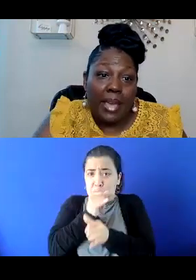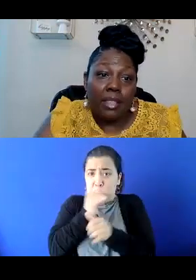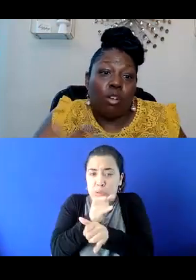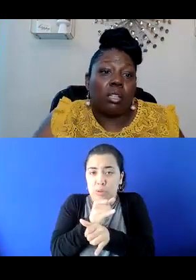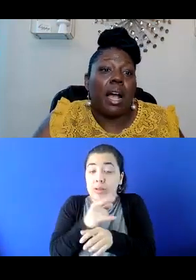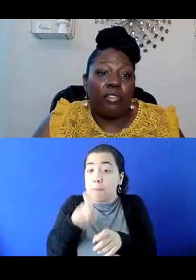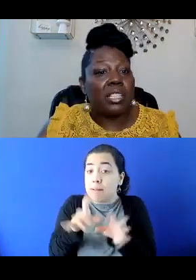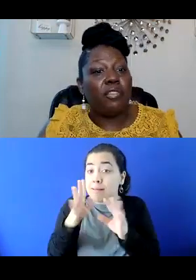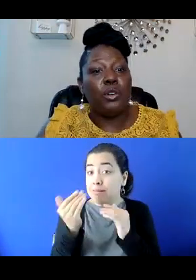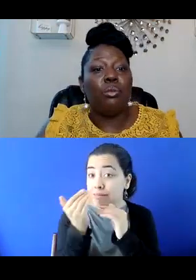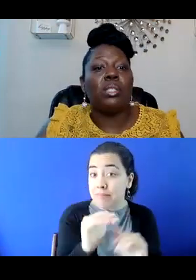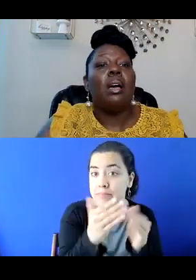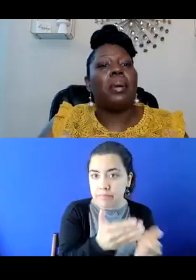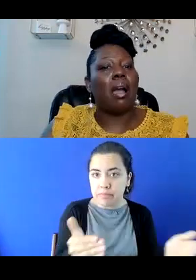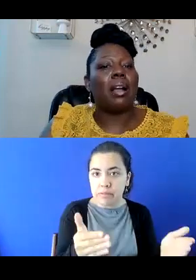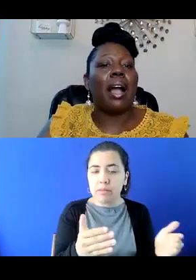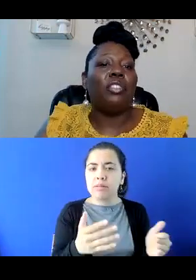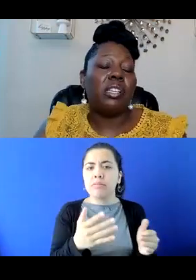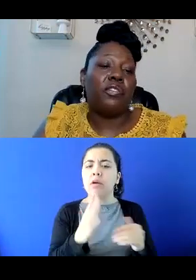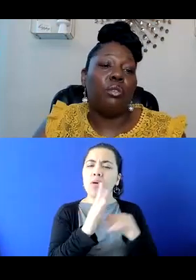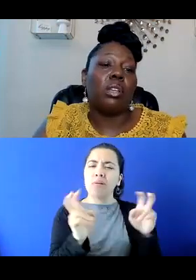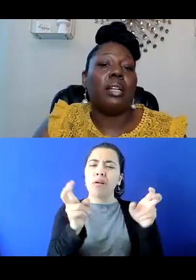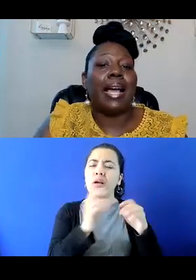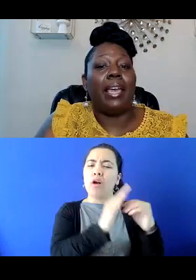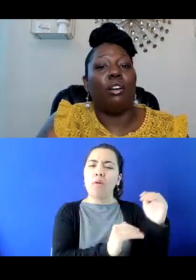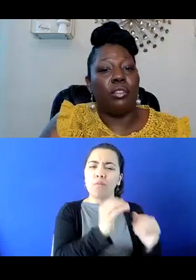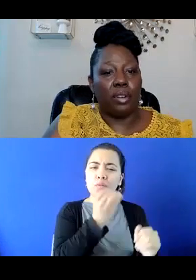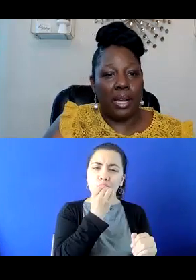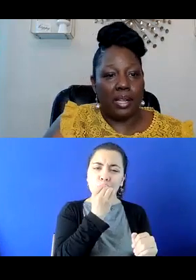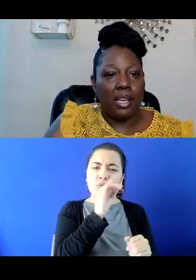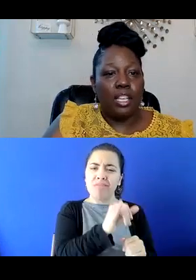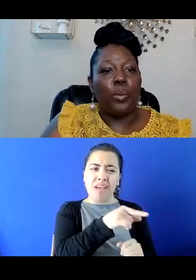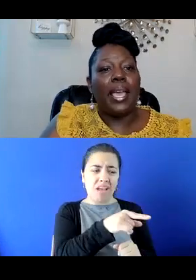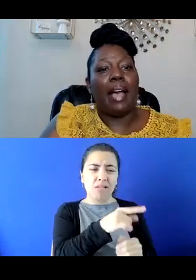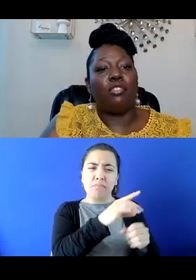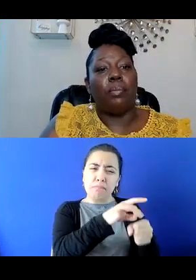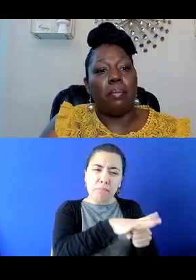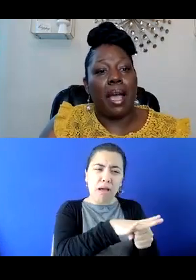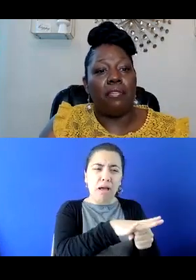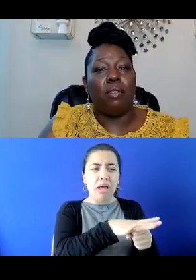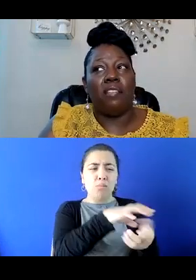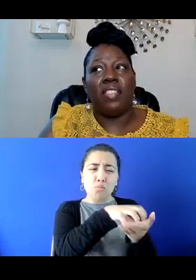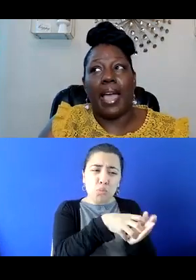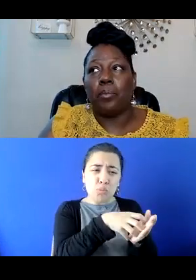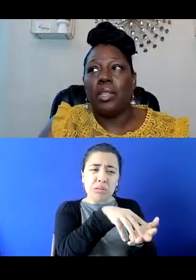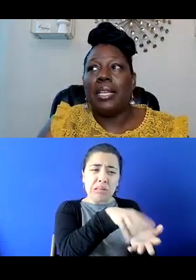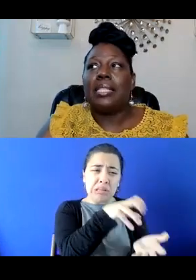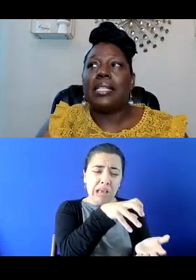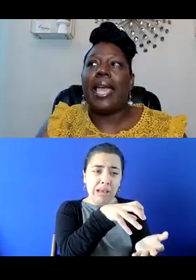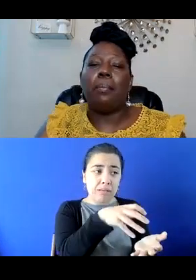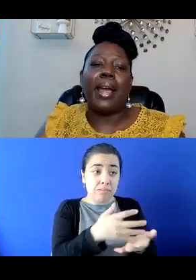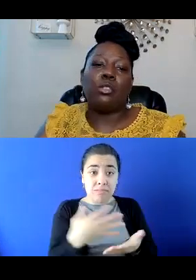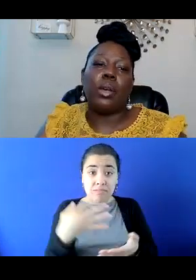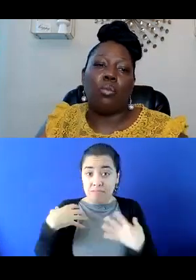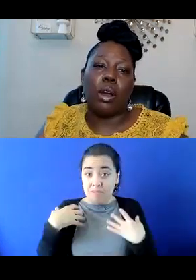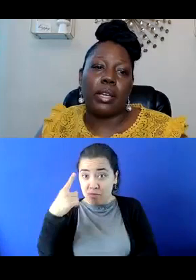good, right? Those are comforting foods, but our comforting foods are not healthy for us. So we have to be mindful of that.